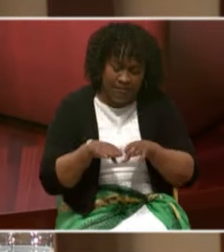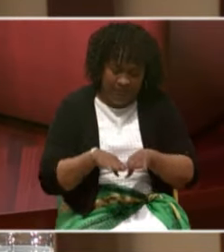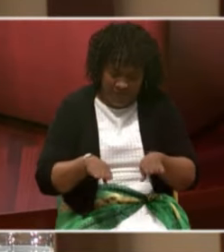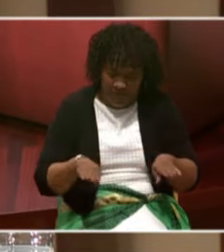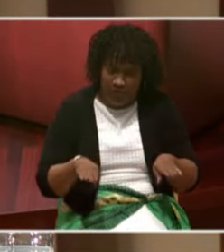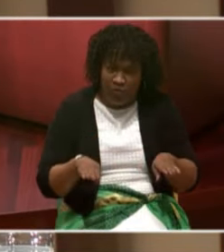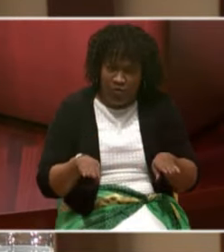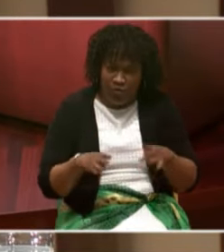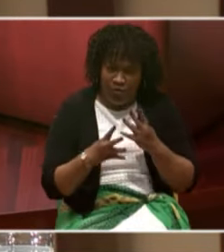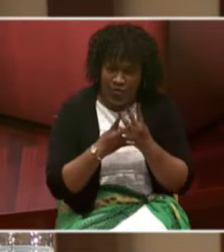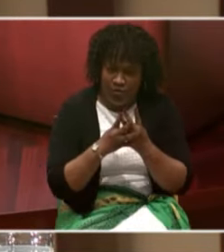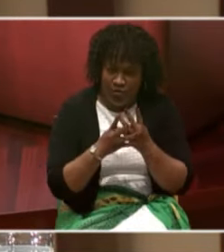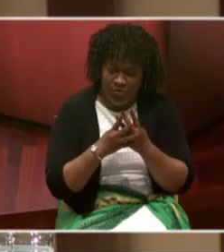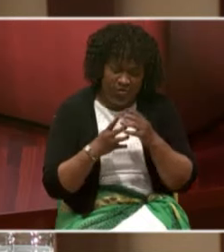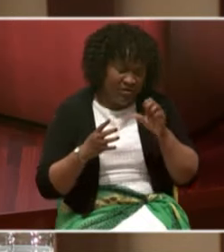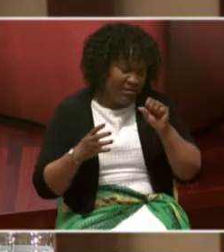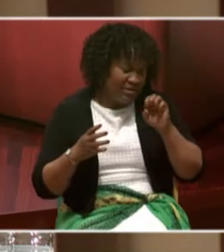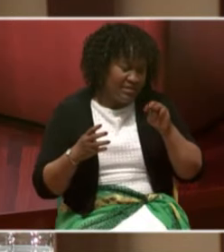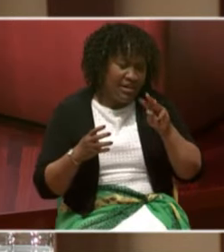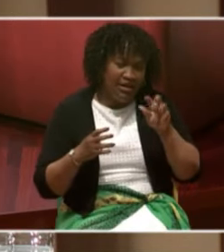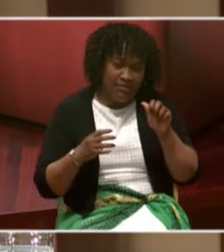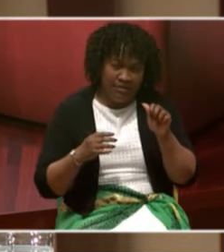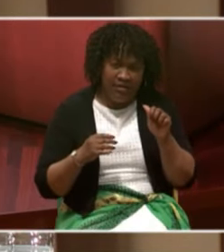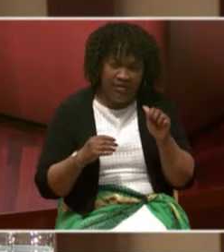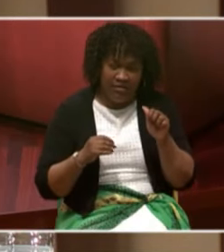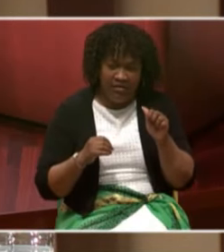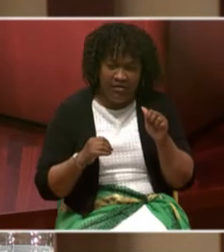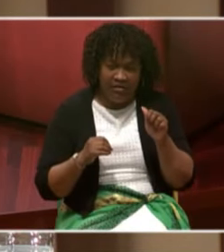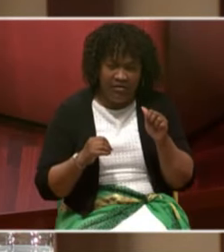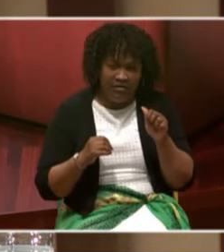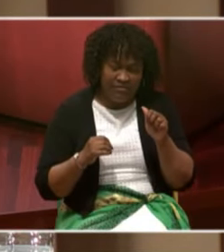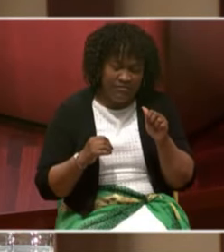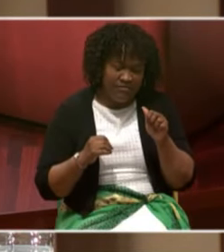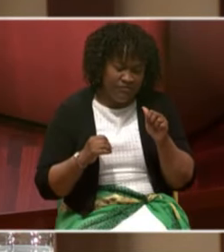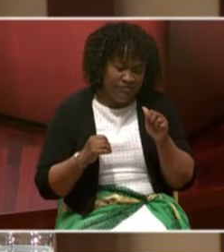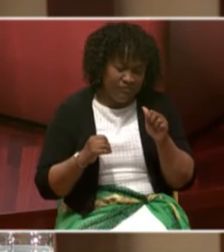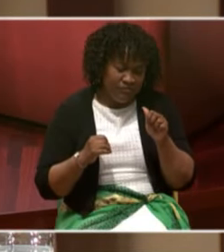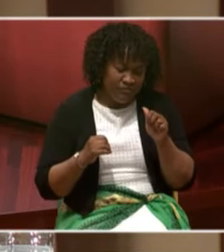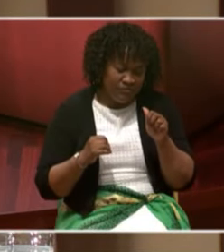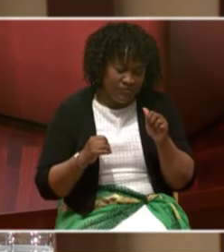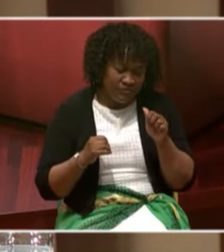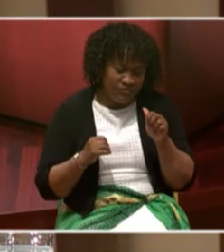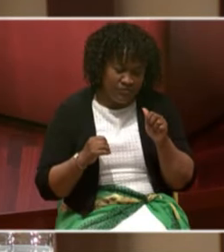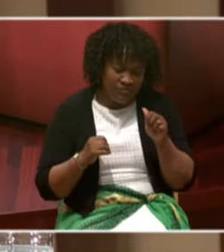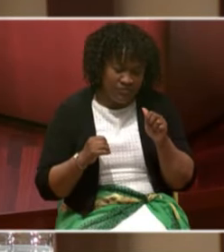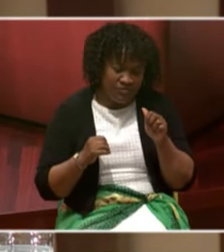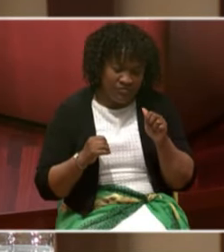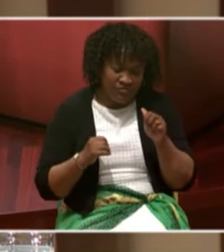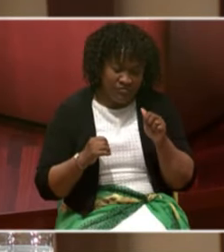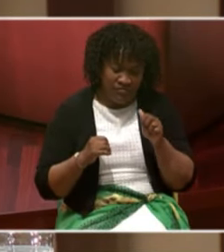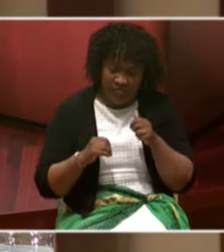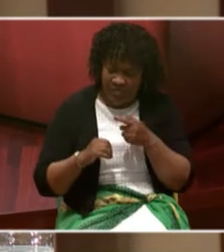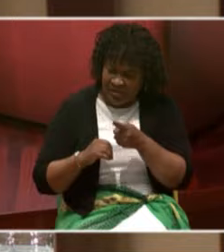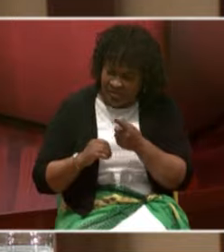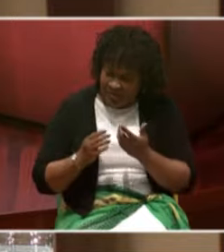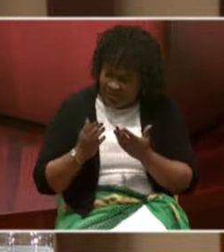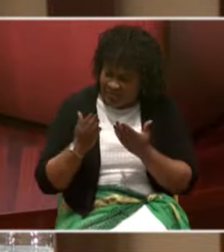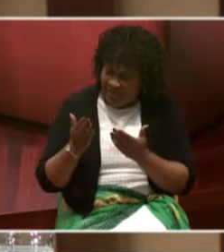And I see hundreds and thousands of students on the steps of the Capitol. And we